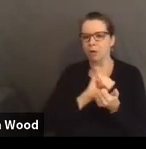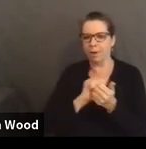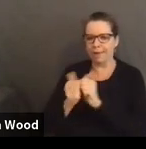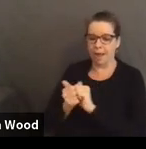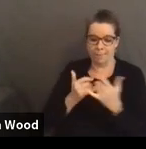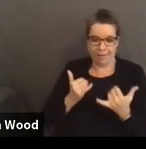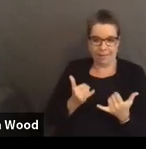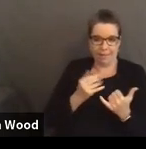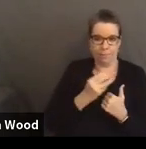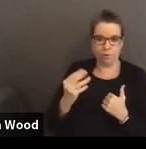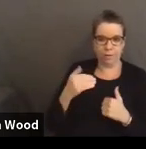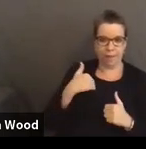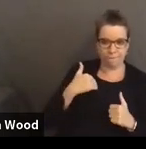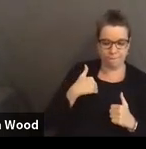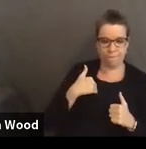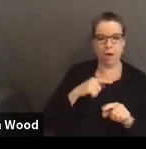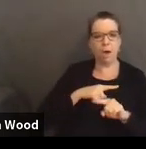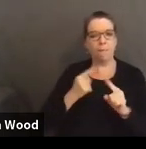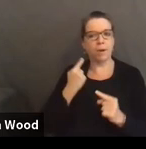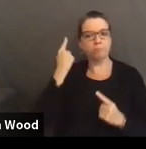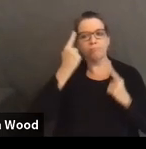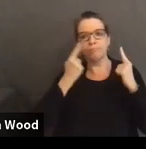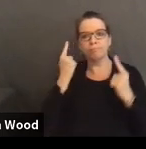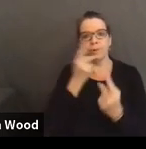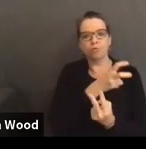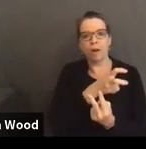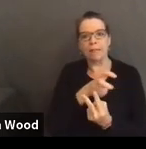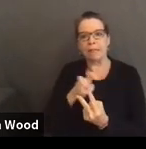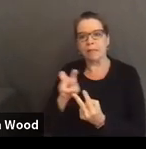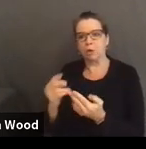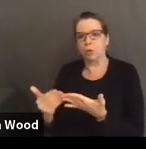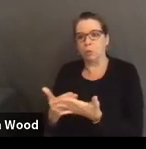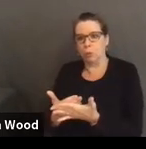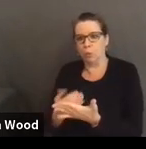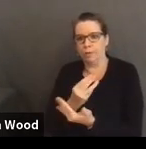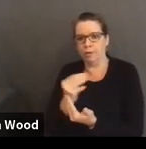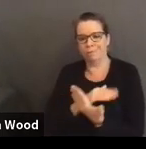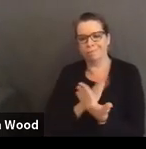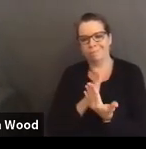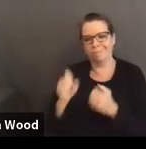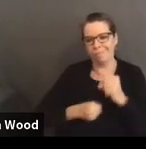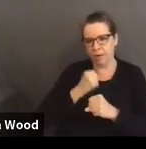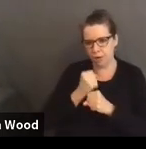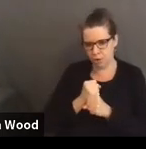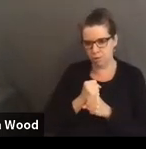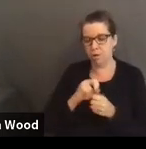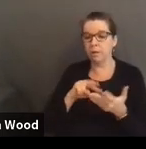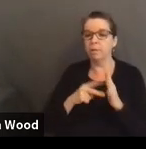existing materials, but are considering a transition mid-year. So you've already put